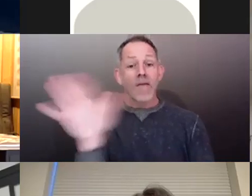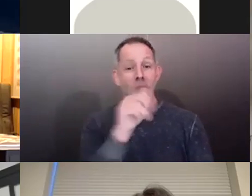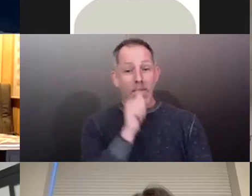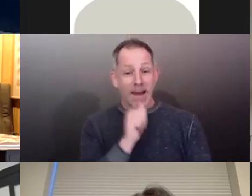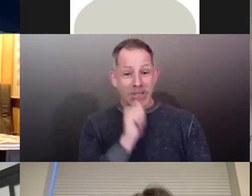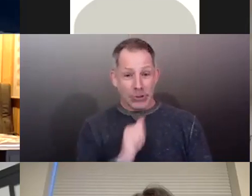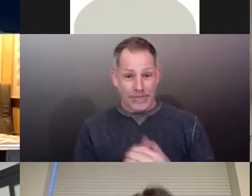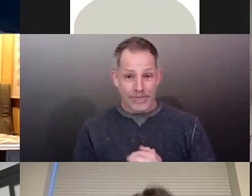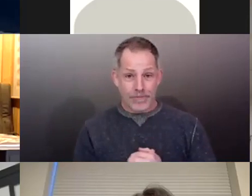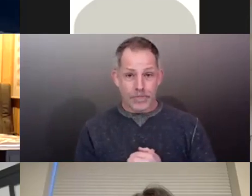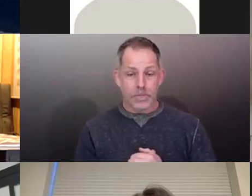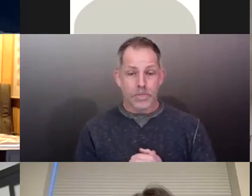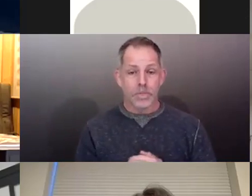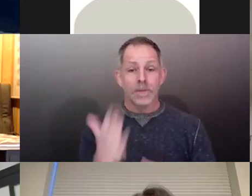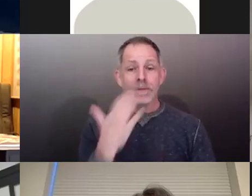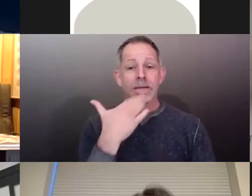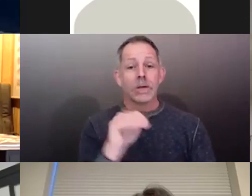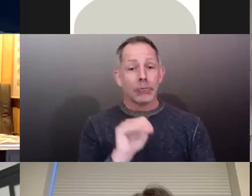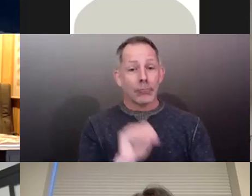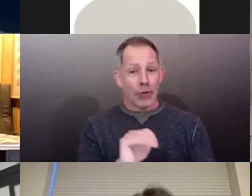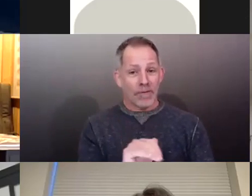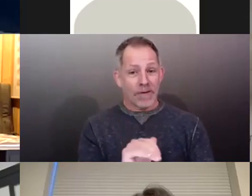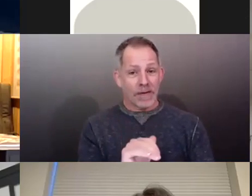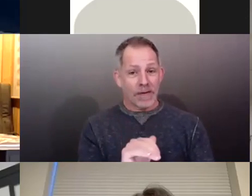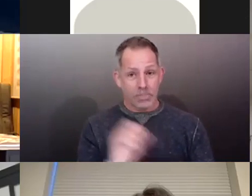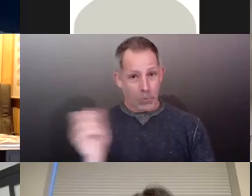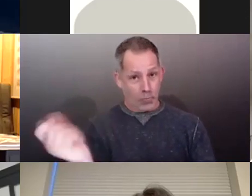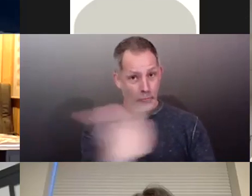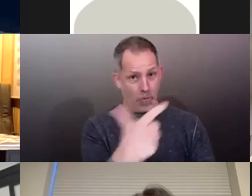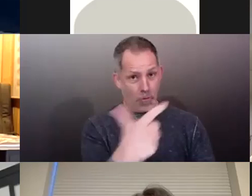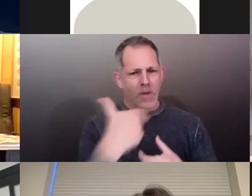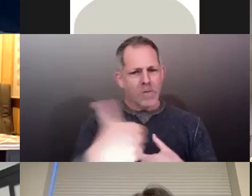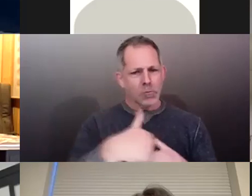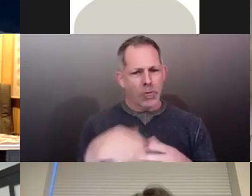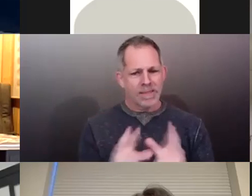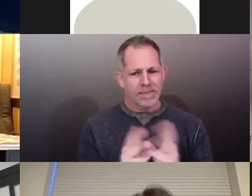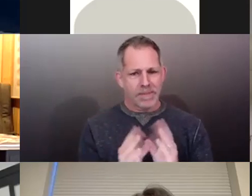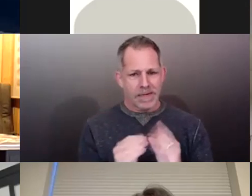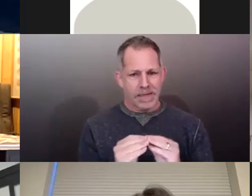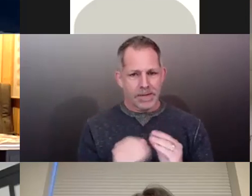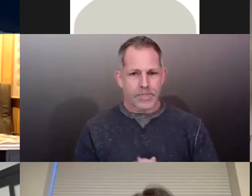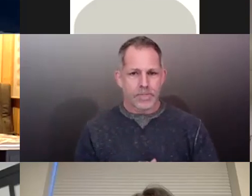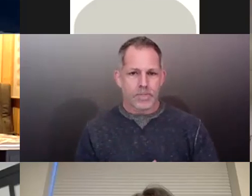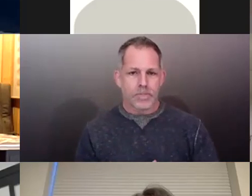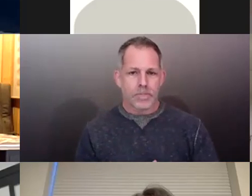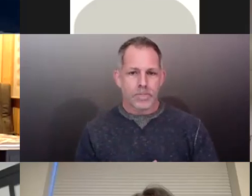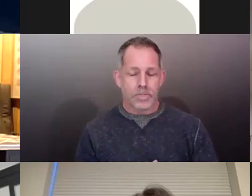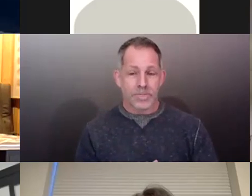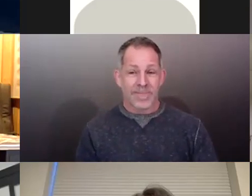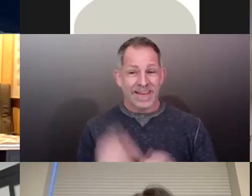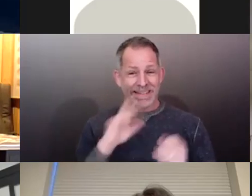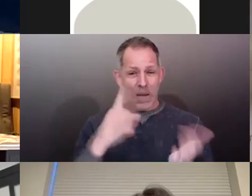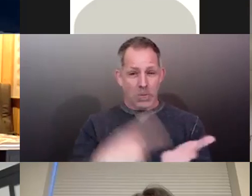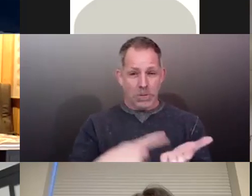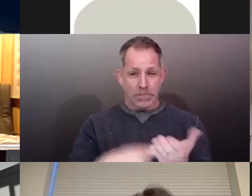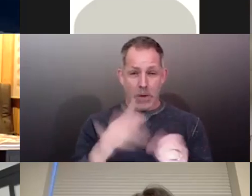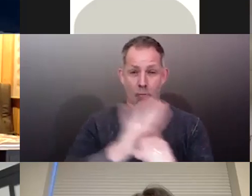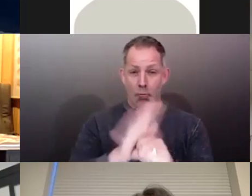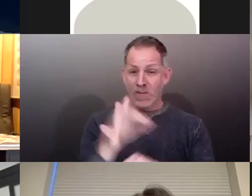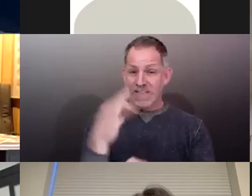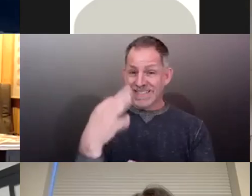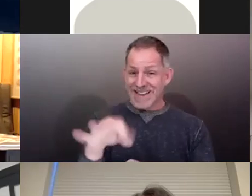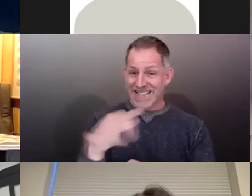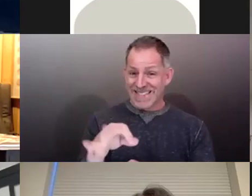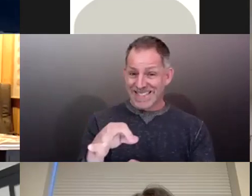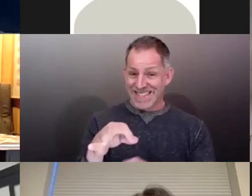you for joining us. Given the continued increase in cases of COVID-19, there has been several requests for a briefing for public officials